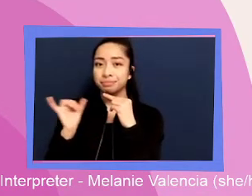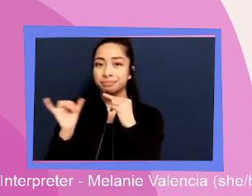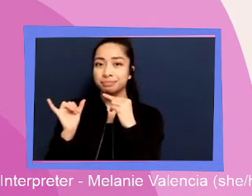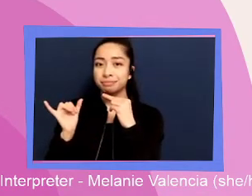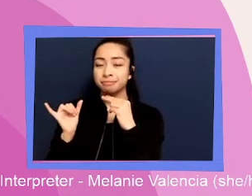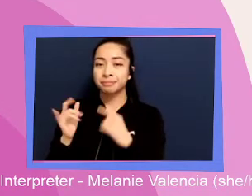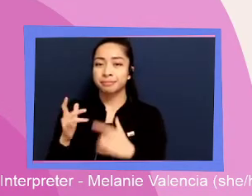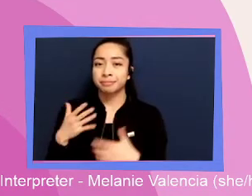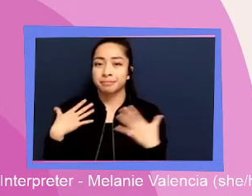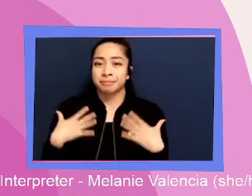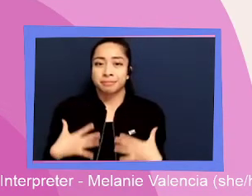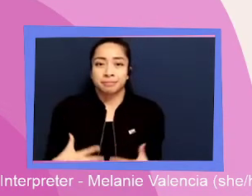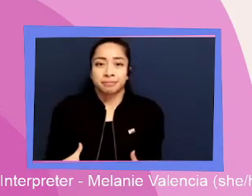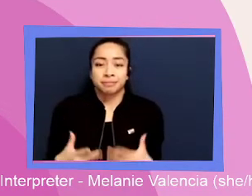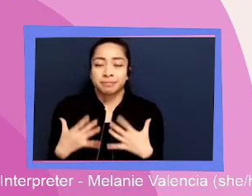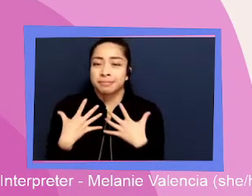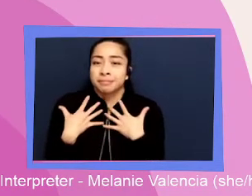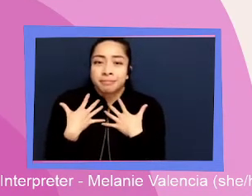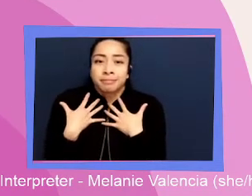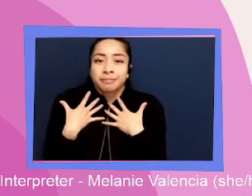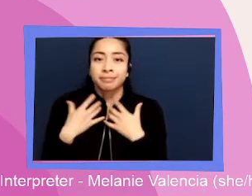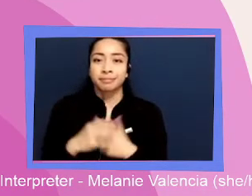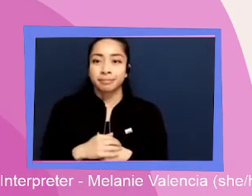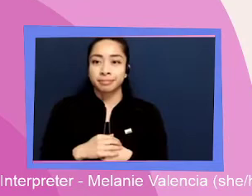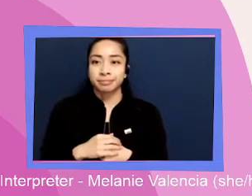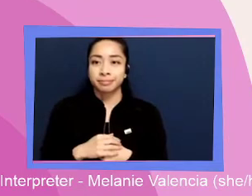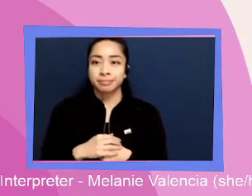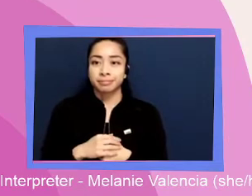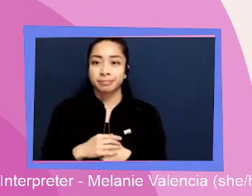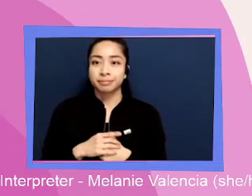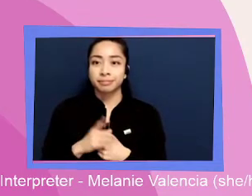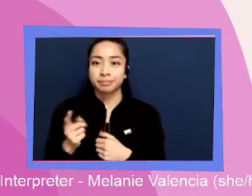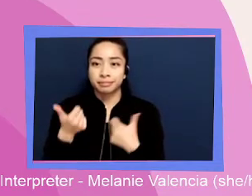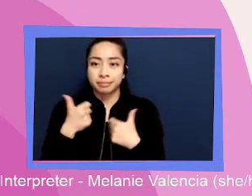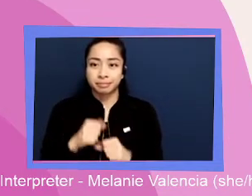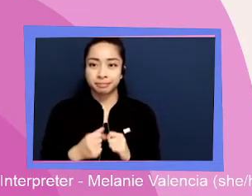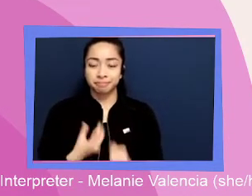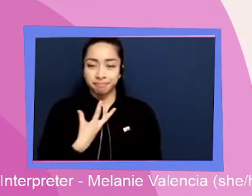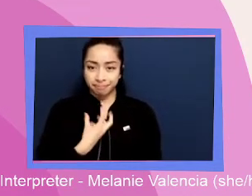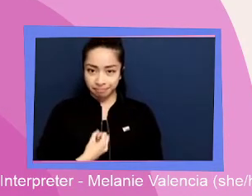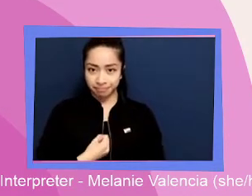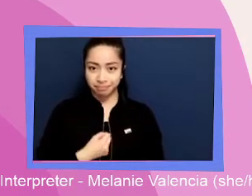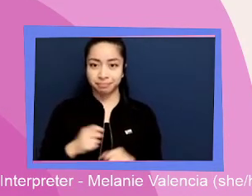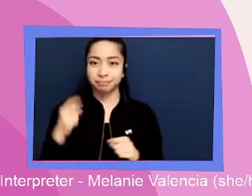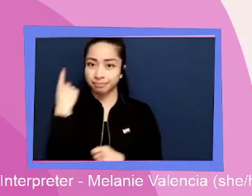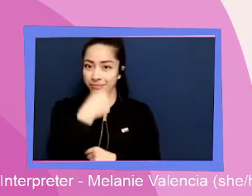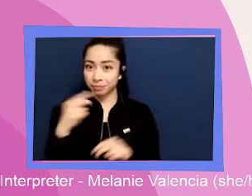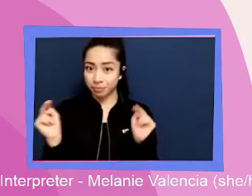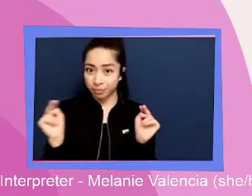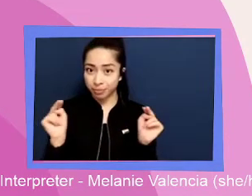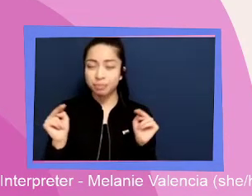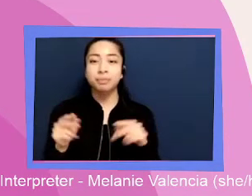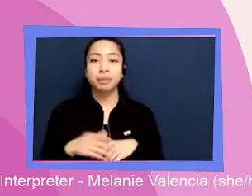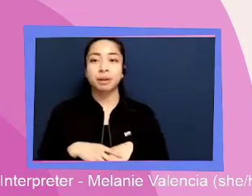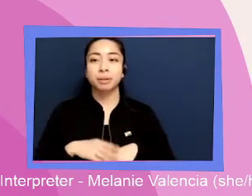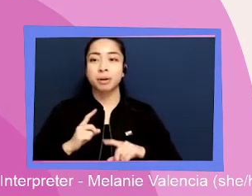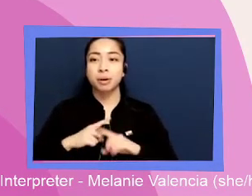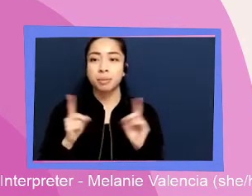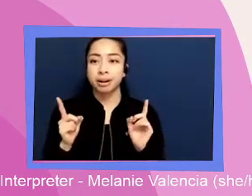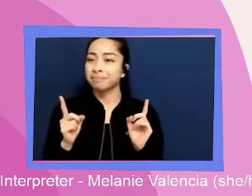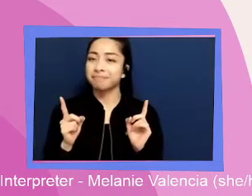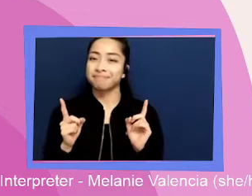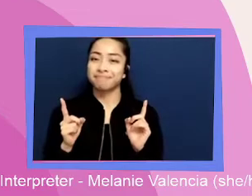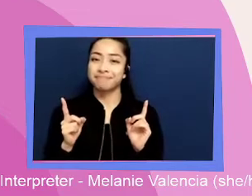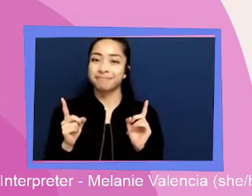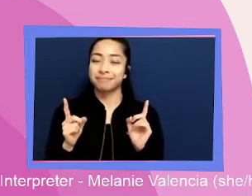in Deanna's body pulled tight. Deanna tried to maintain a neutral expression, but the knowing tilt in Jamie's chin nearly undid